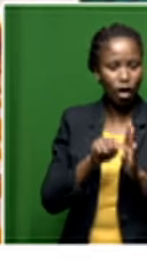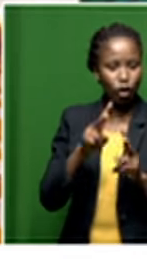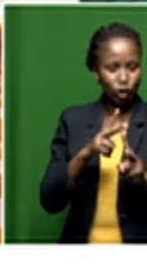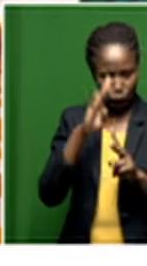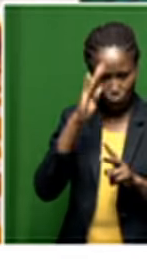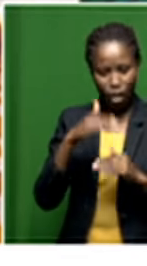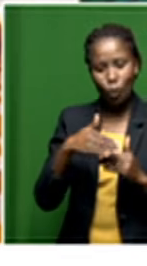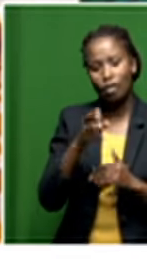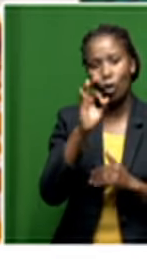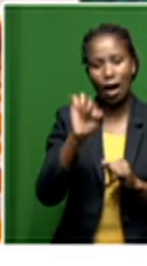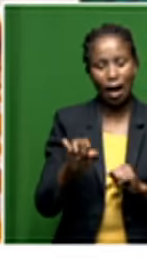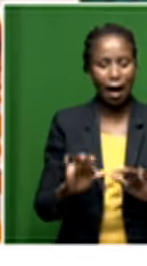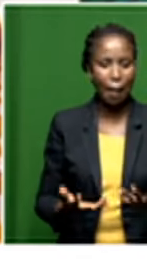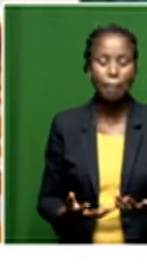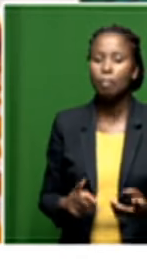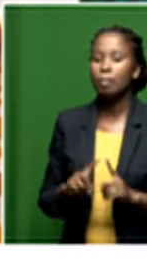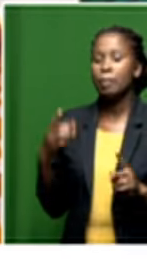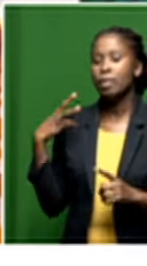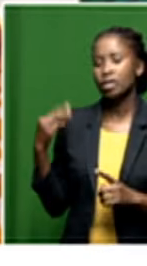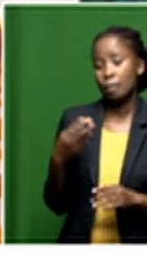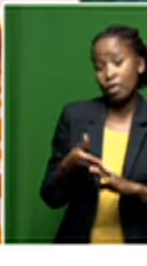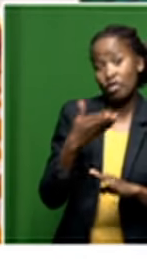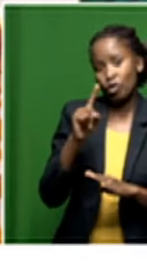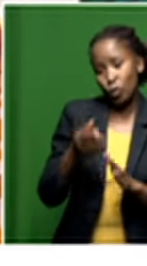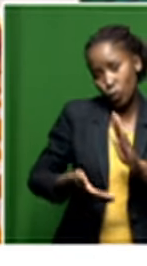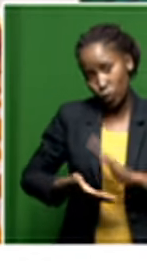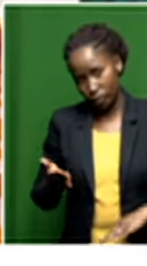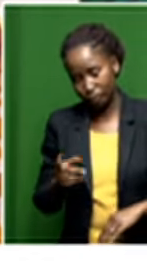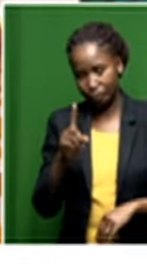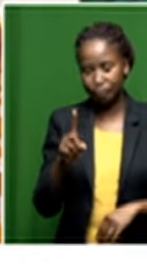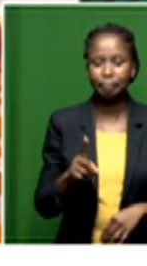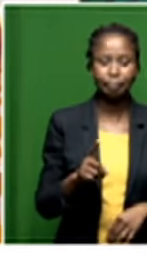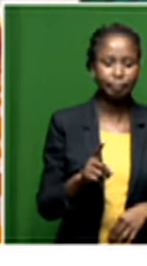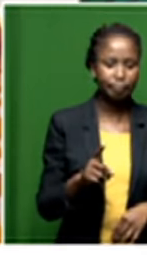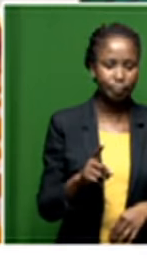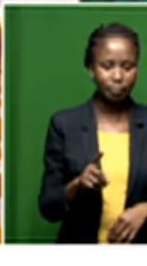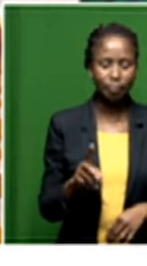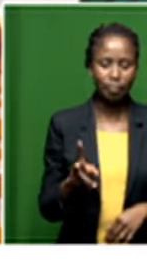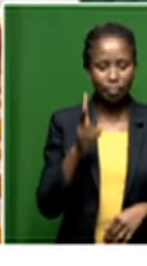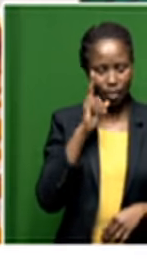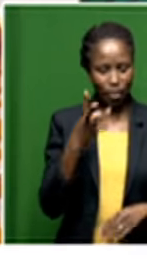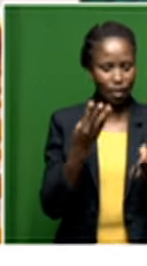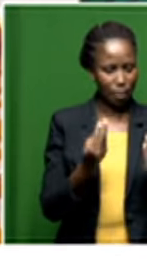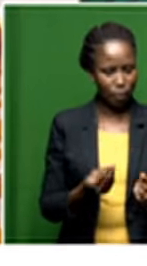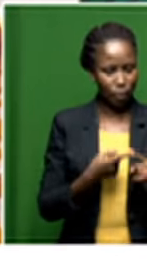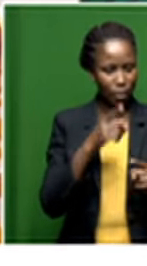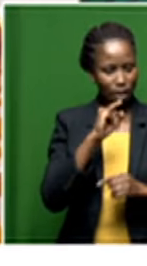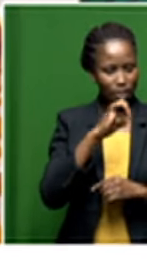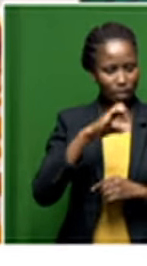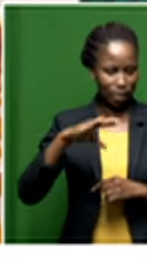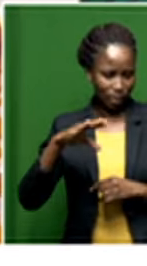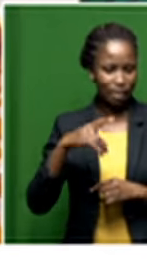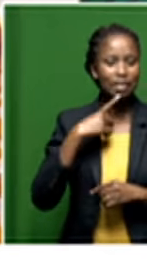forward. Minister, before I let you go, just numbers that we're getting through and we're seeing from the IEC are basically saying